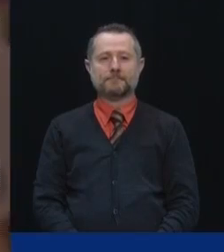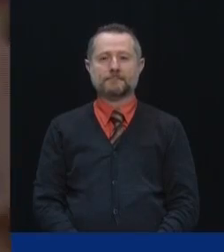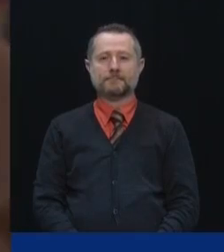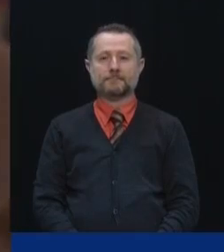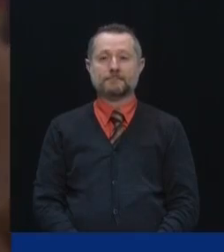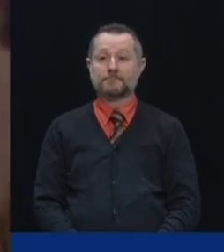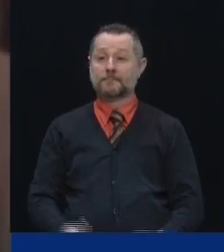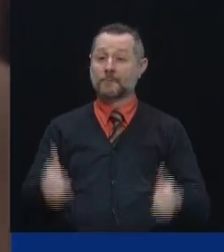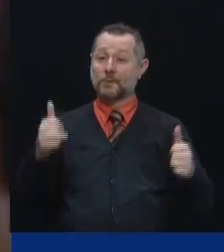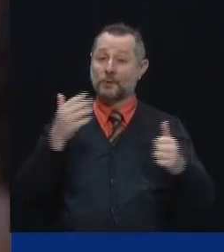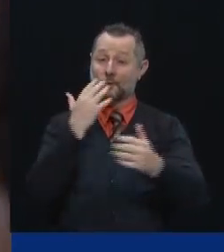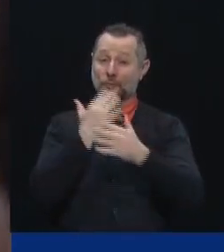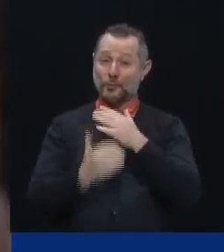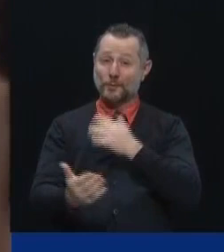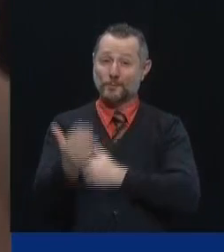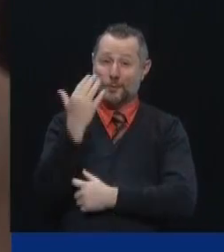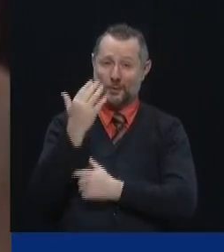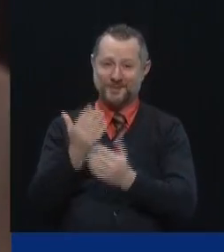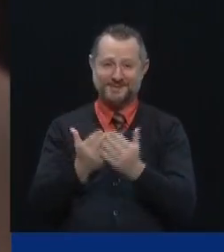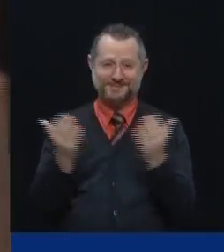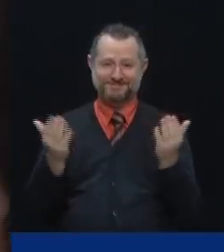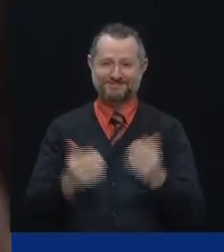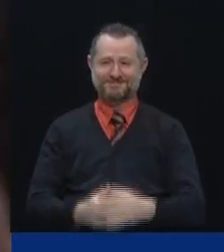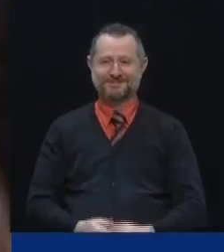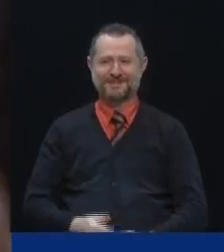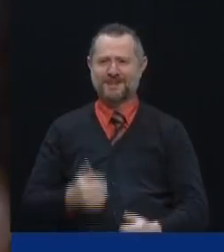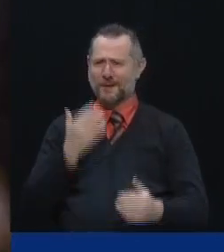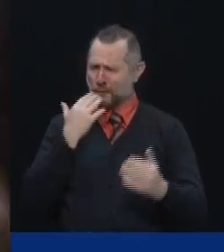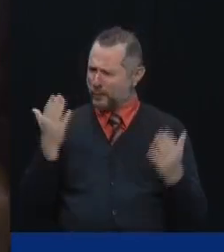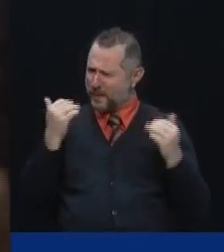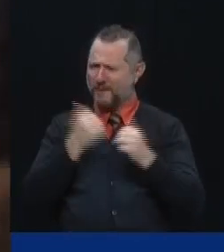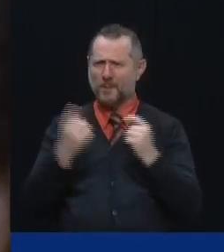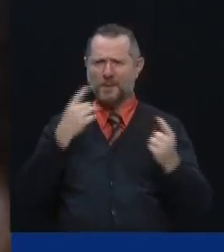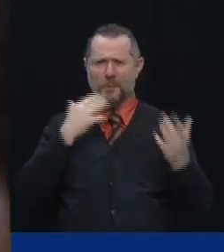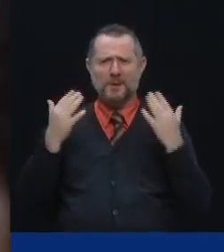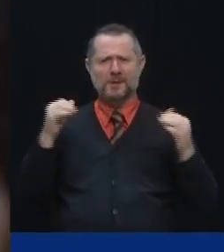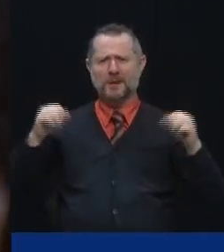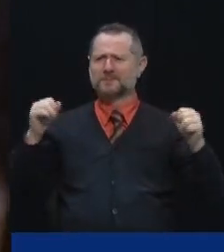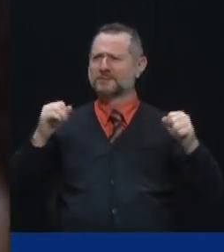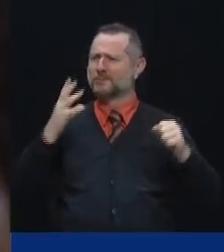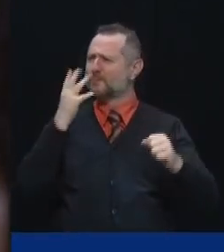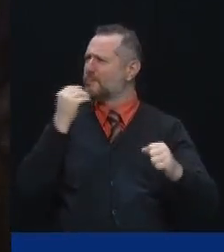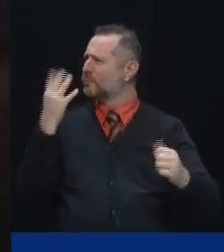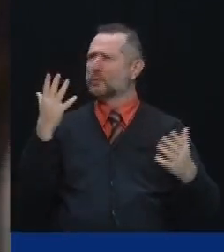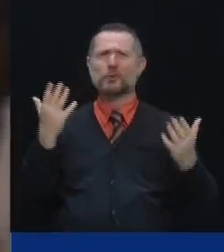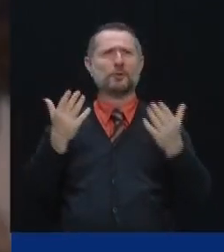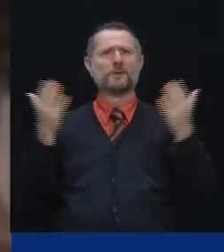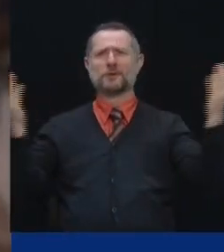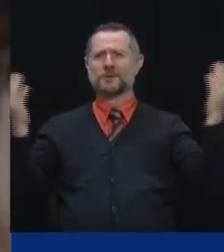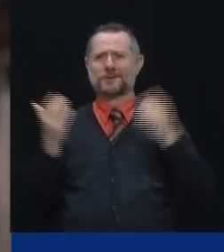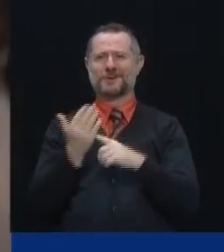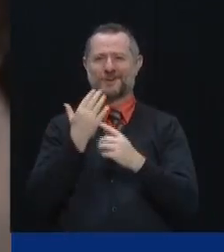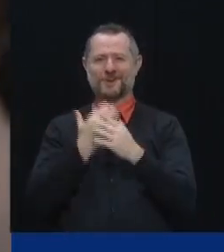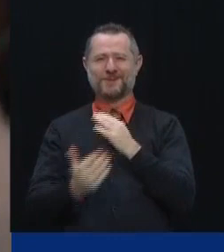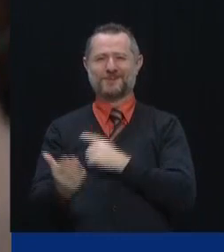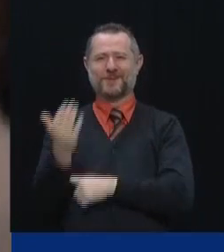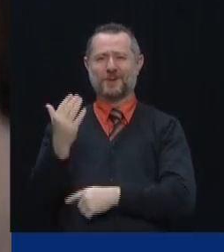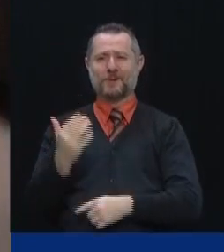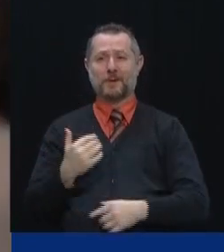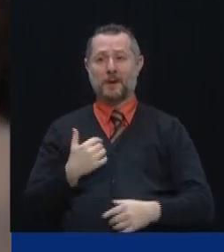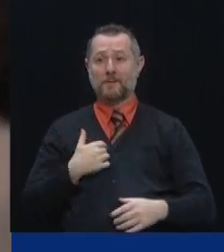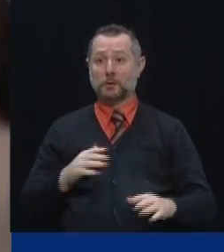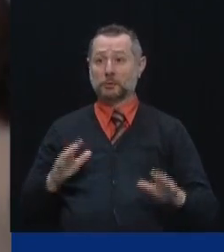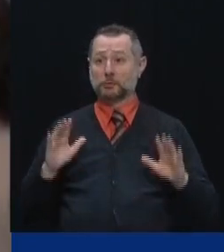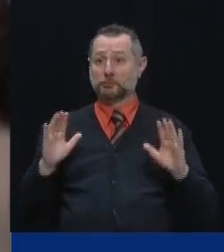Okay, good morning. Good morning. It is a good morning, isn't it? Yes. We have a great, great group of people